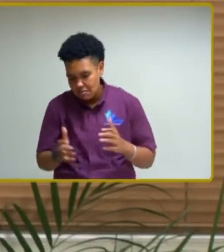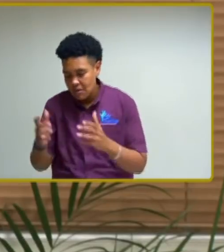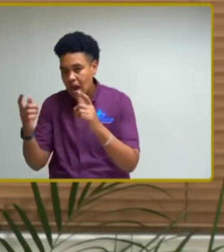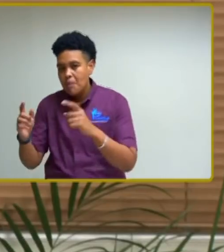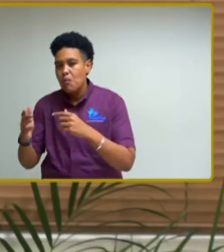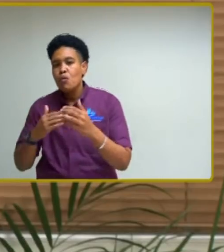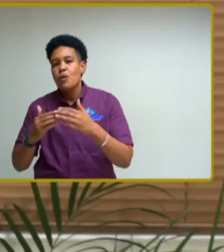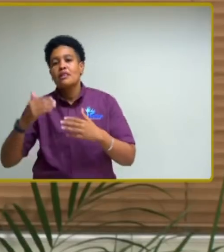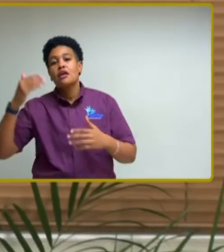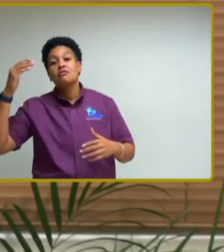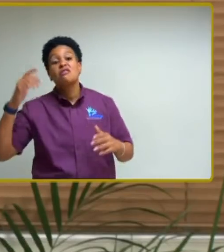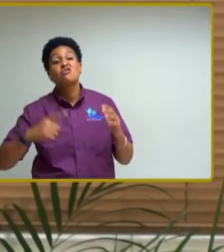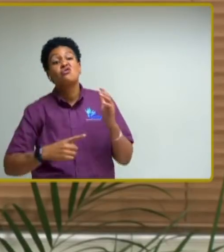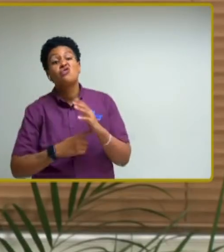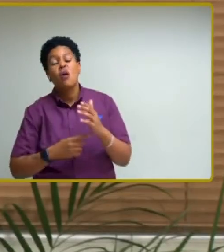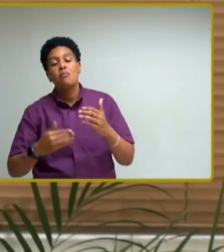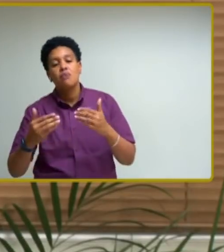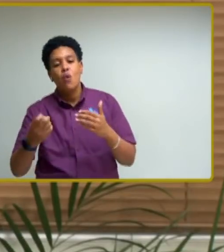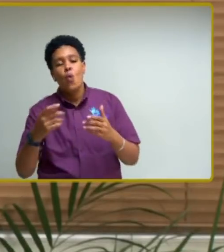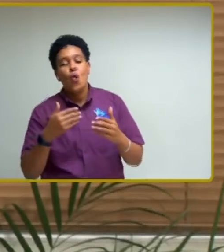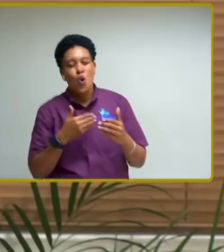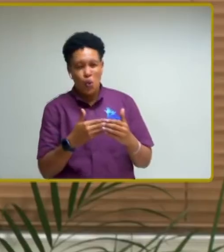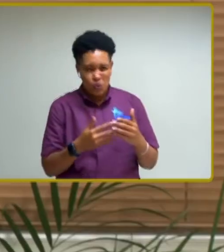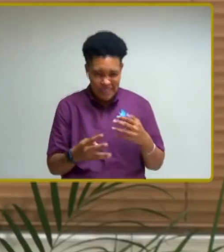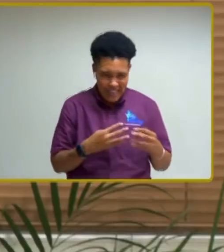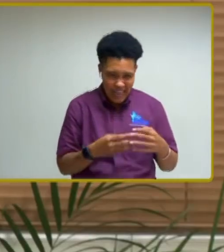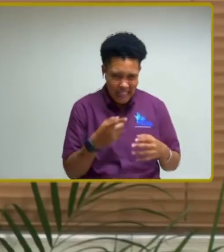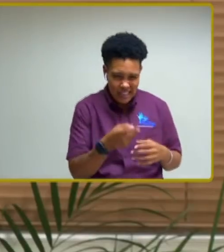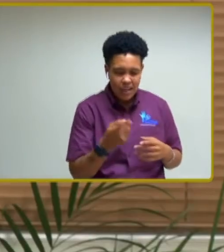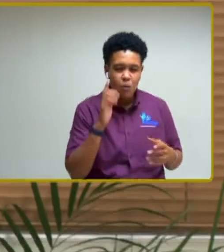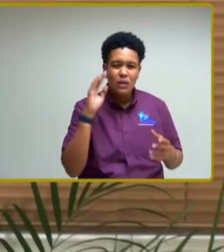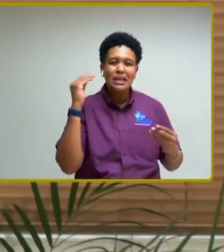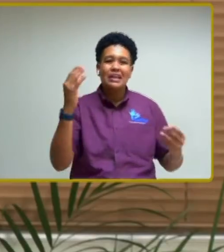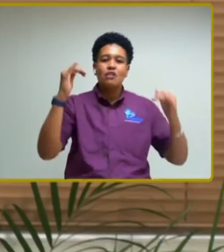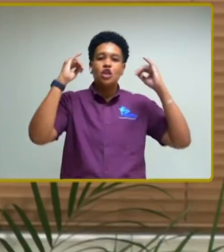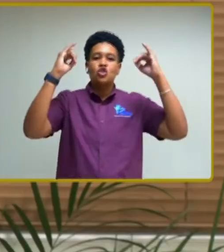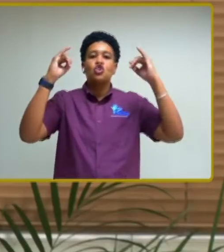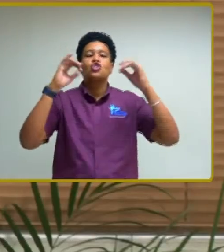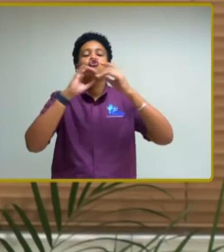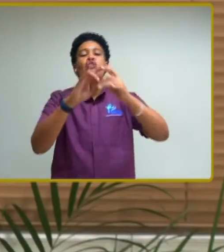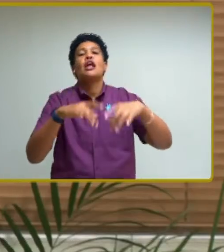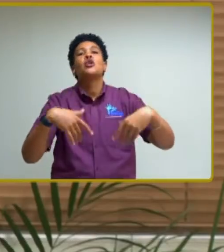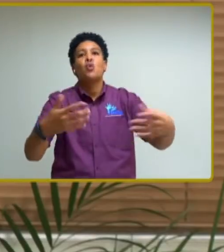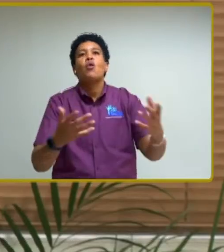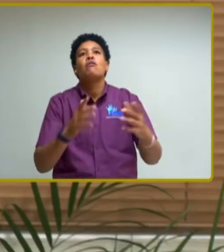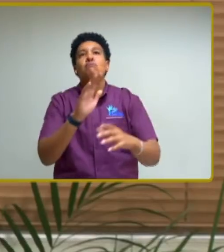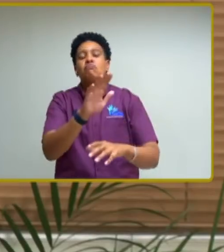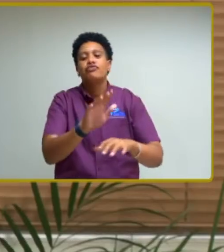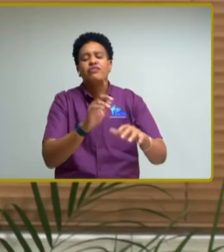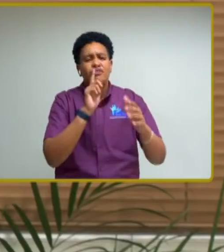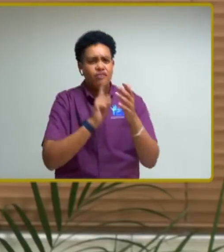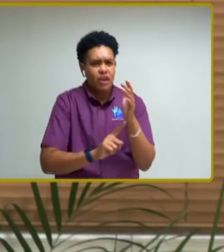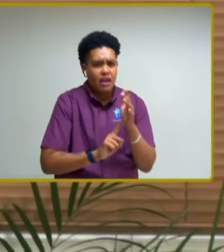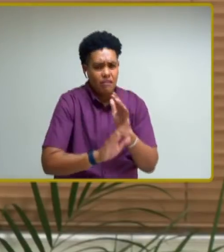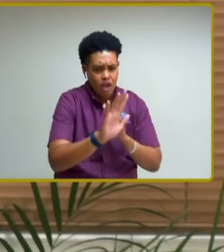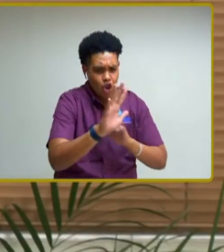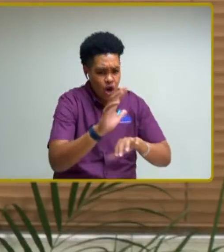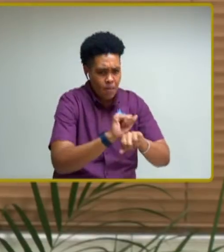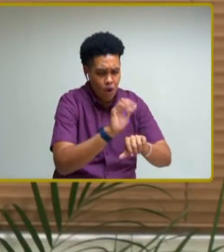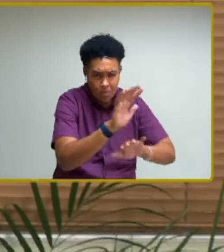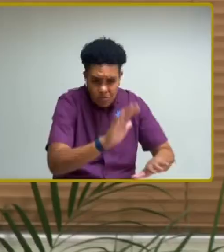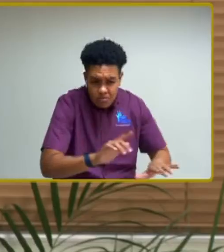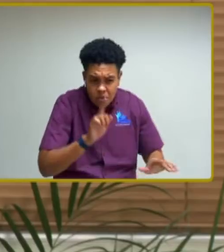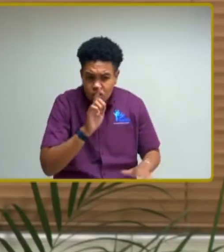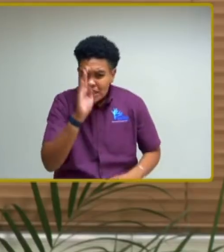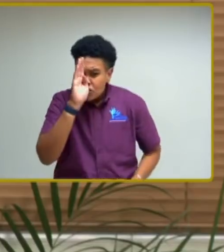at the top of the road or closer to the gate, and you'll be given instructions around verifying your appointment,